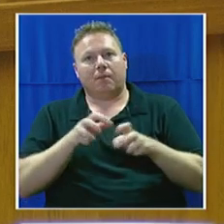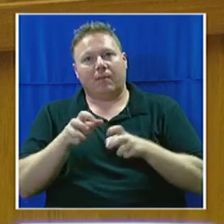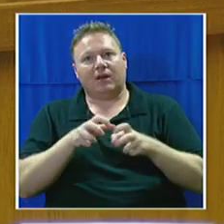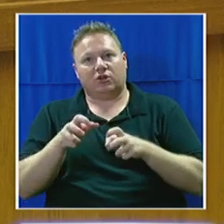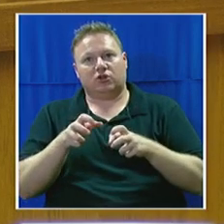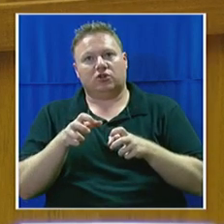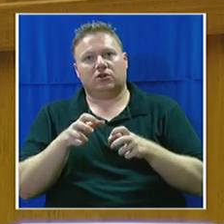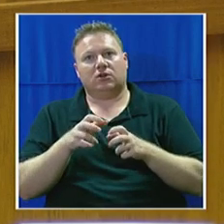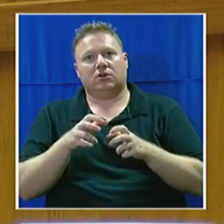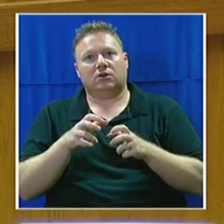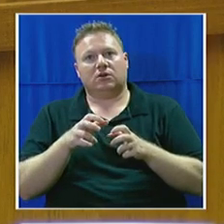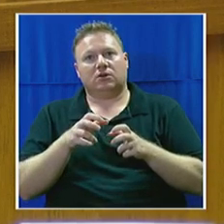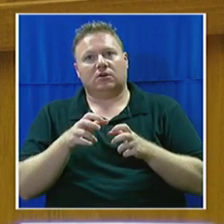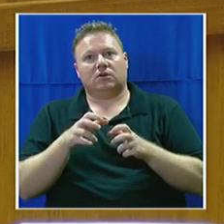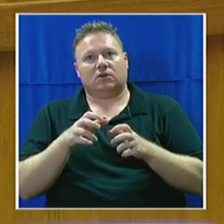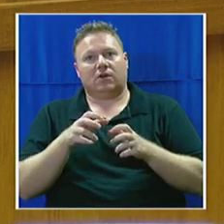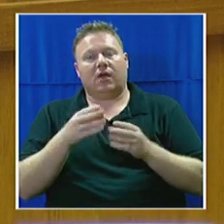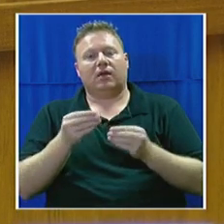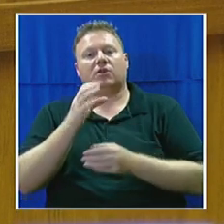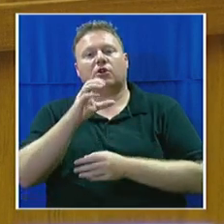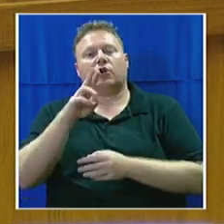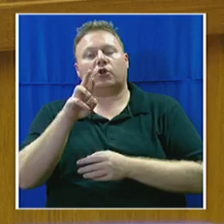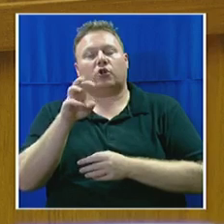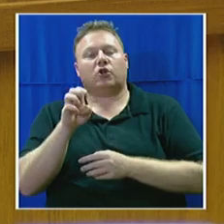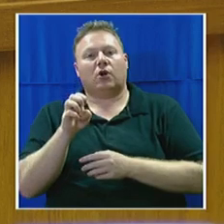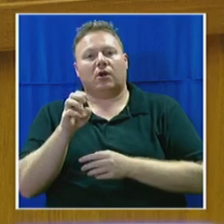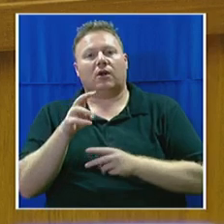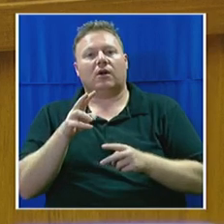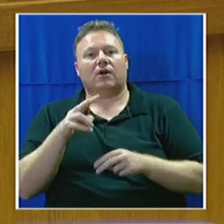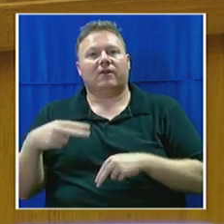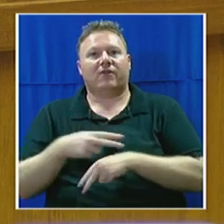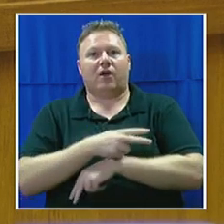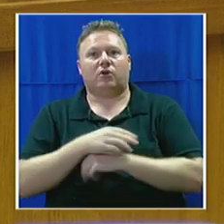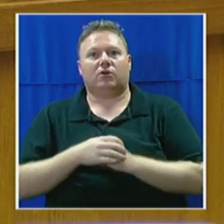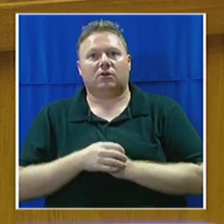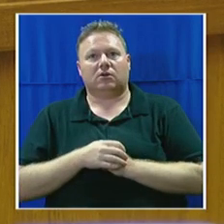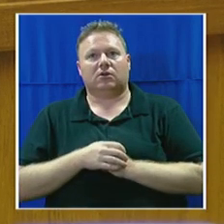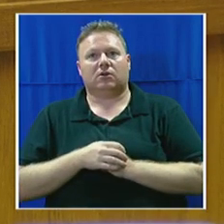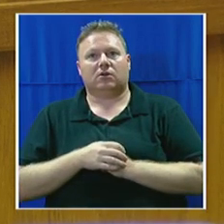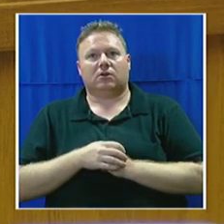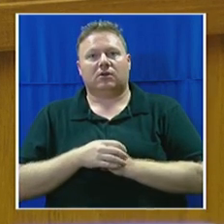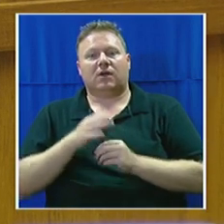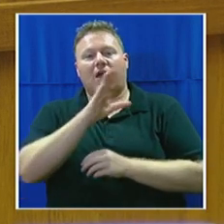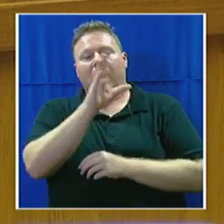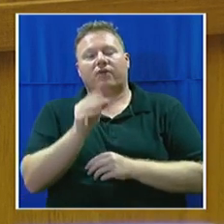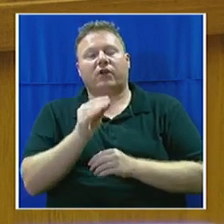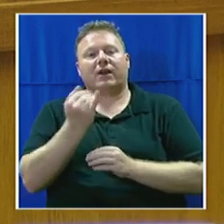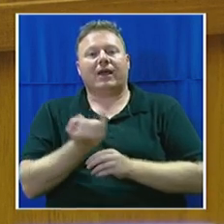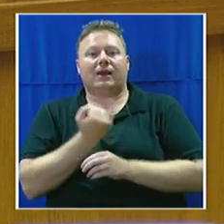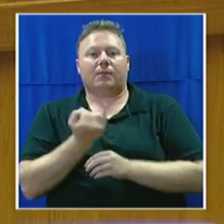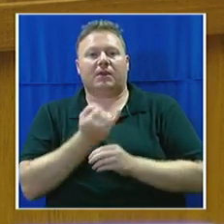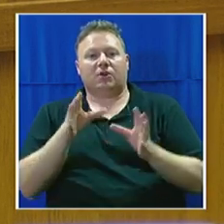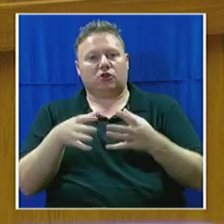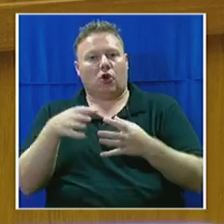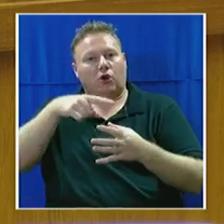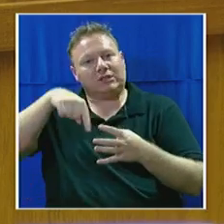and ultimately cure this virus. The African Independent Congress sincerely support